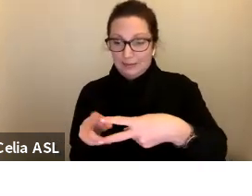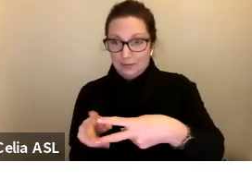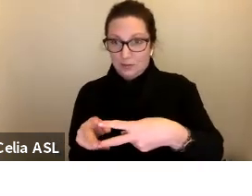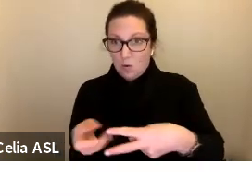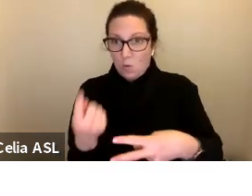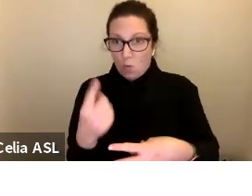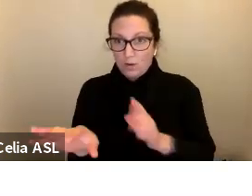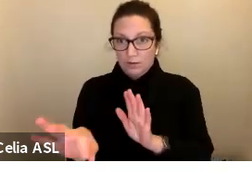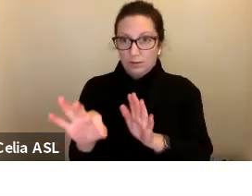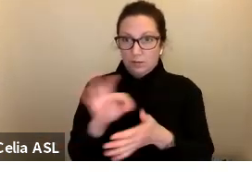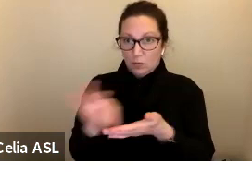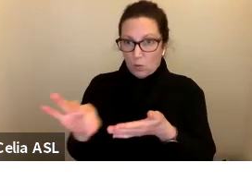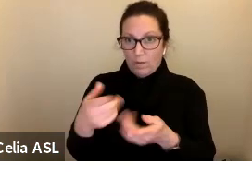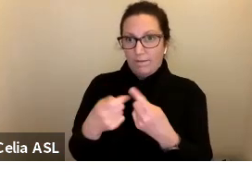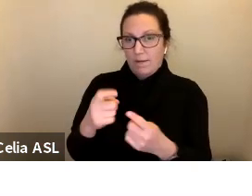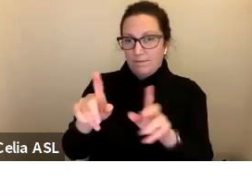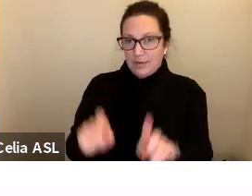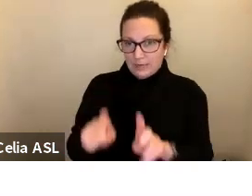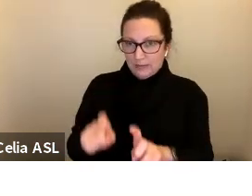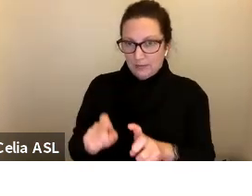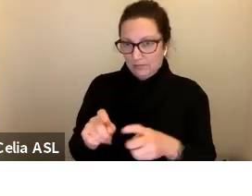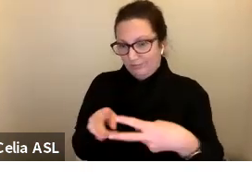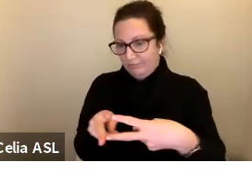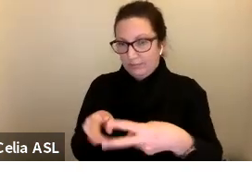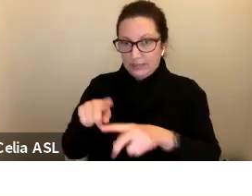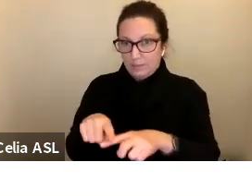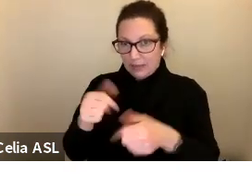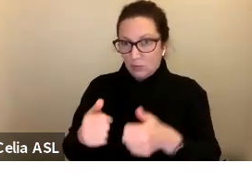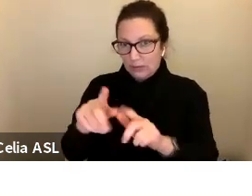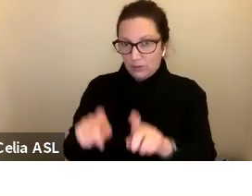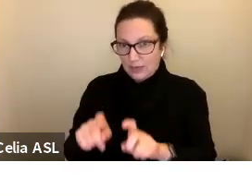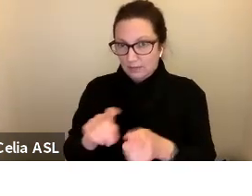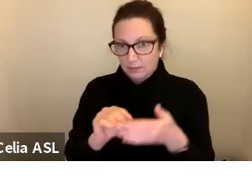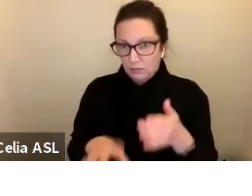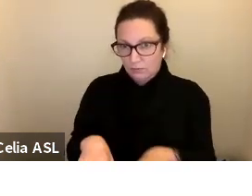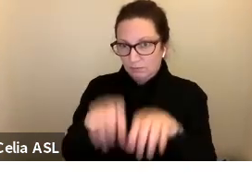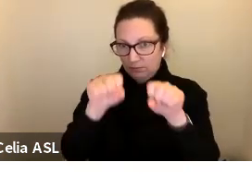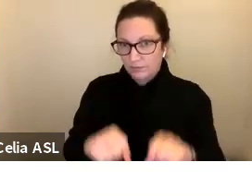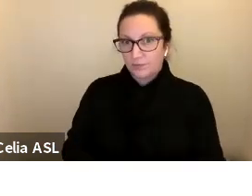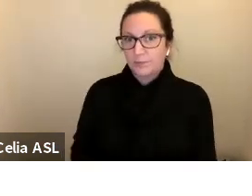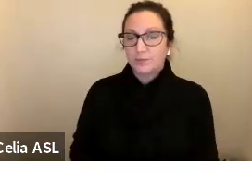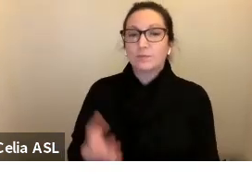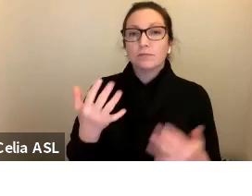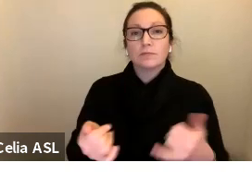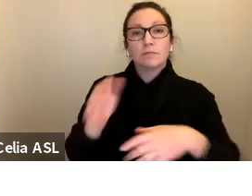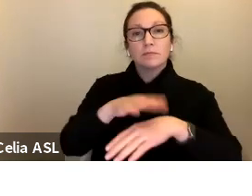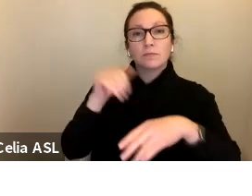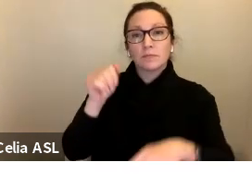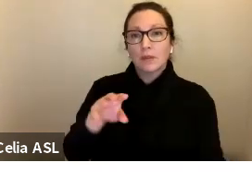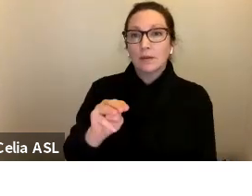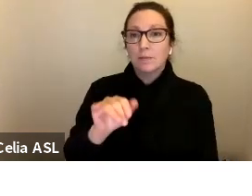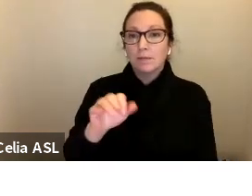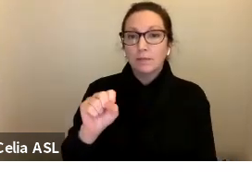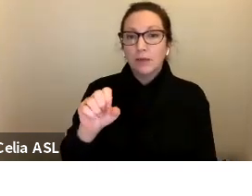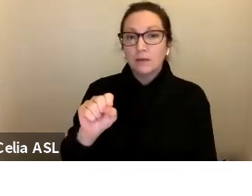Okay. Good. Ms. Tung. Thank you. I'm curious about